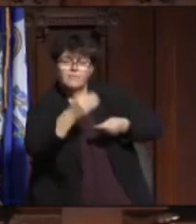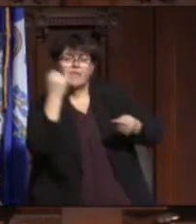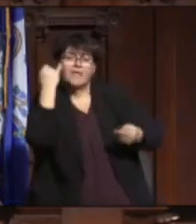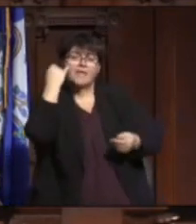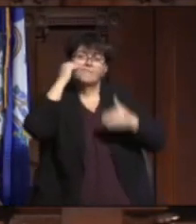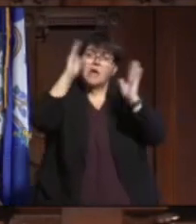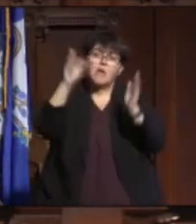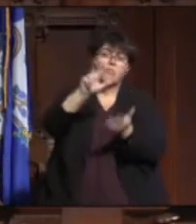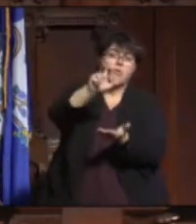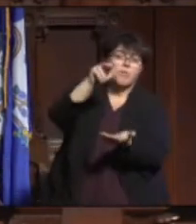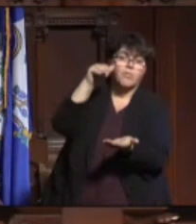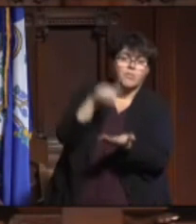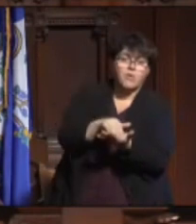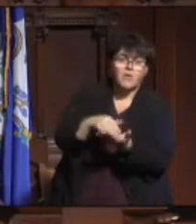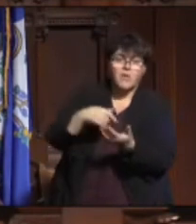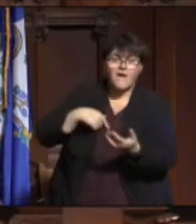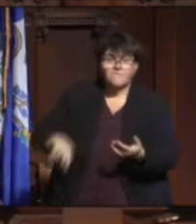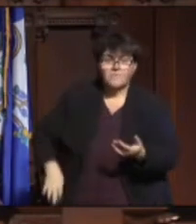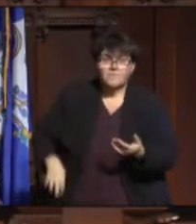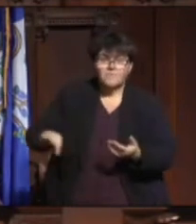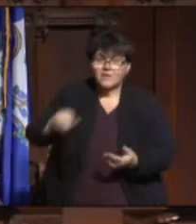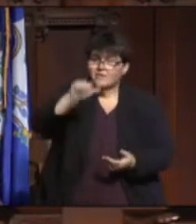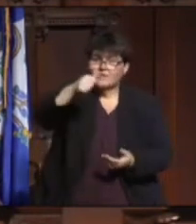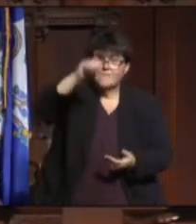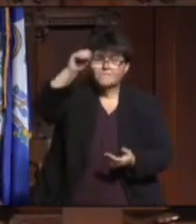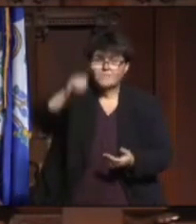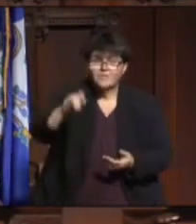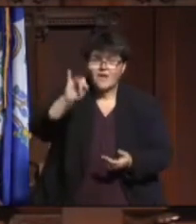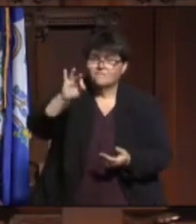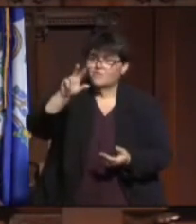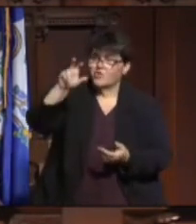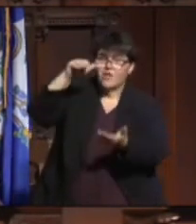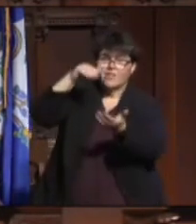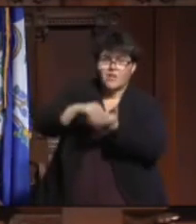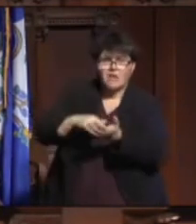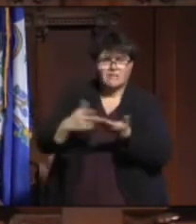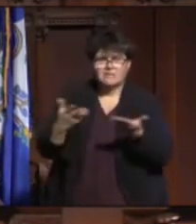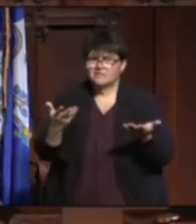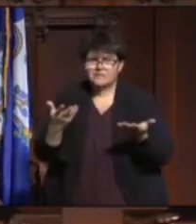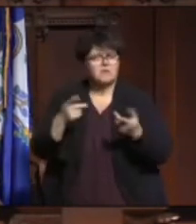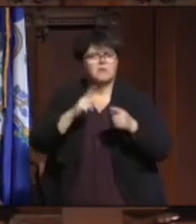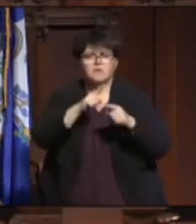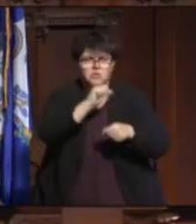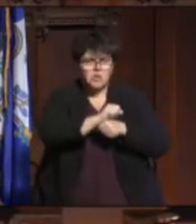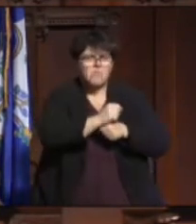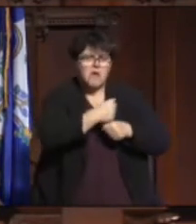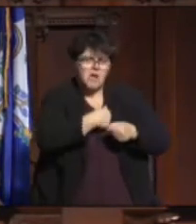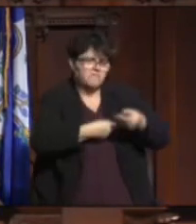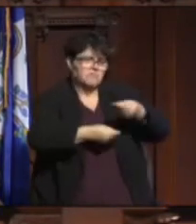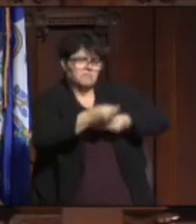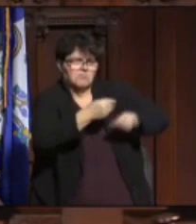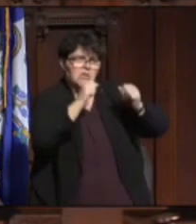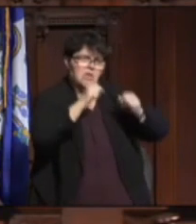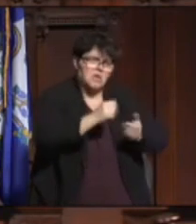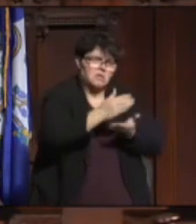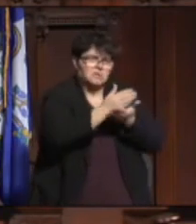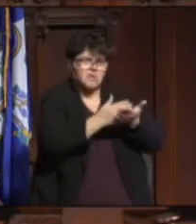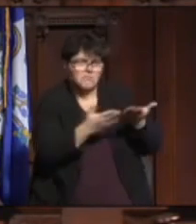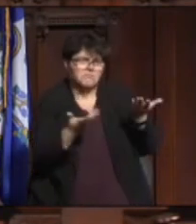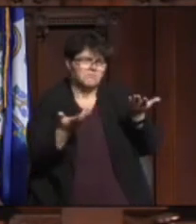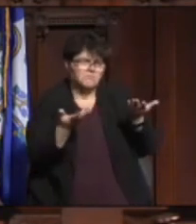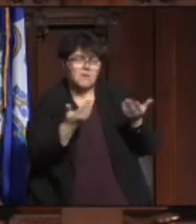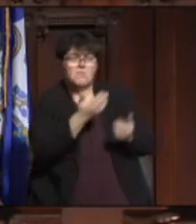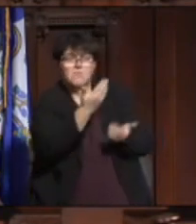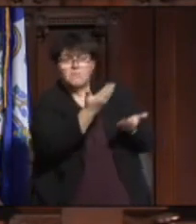payment. Your new job will allow you to save, say, $15,000 over time. May, say, pay for half of that